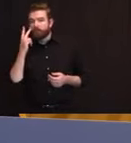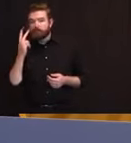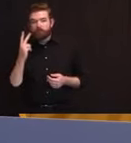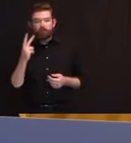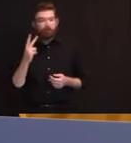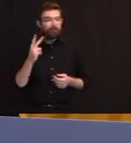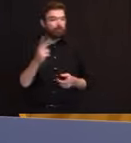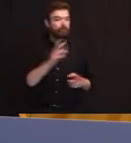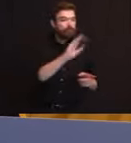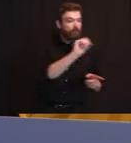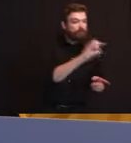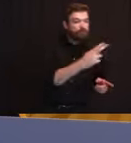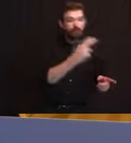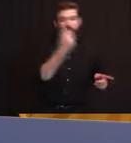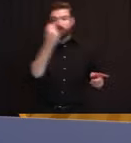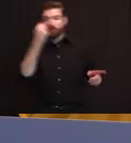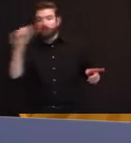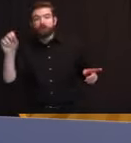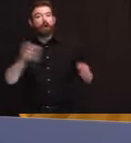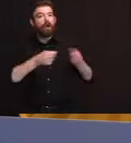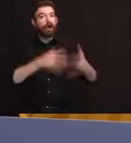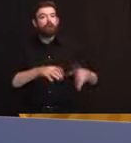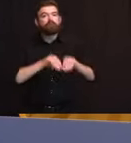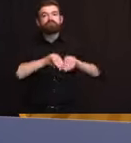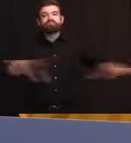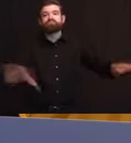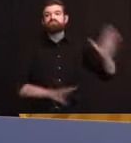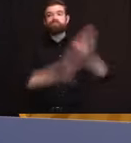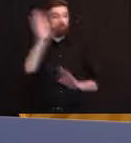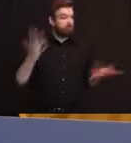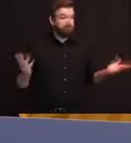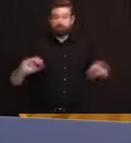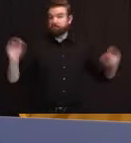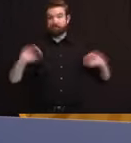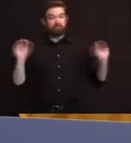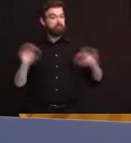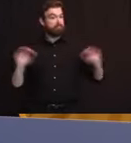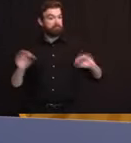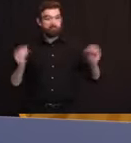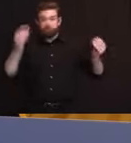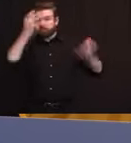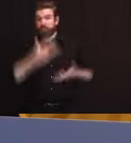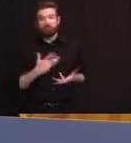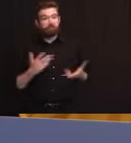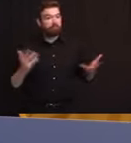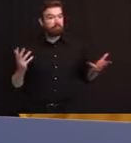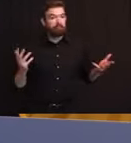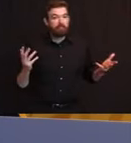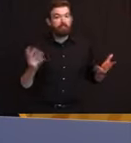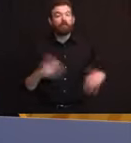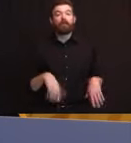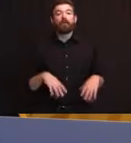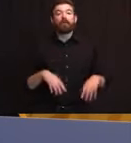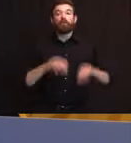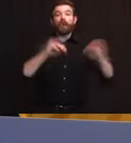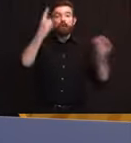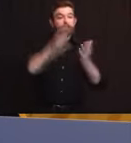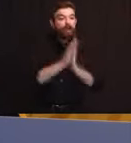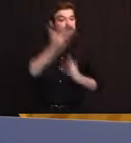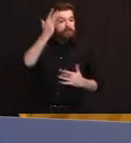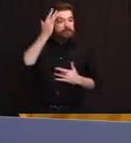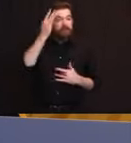now, we have not gotten that information. So I can't tell you that nobody has gotten sick and nothing has happened at all in either of these locations, but I can tell you